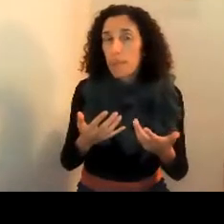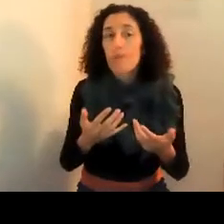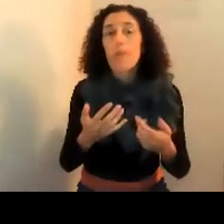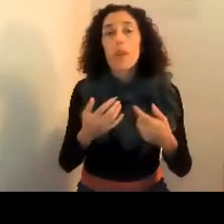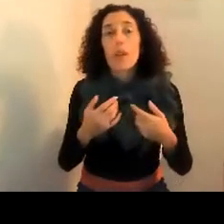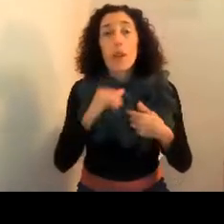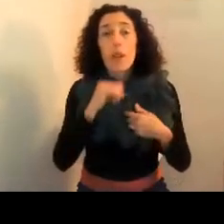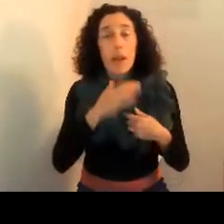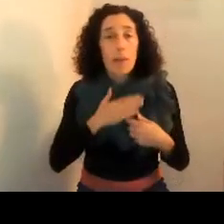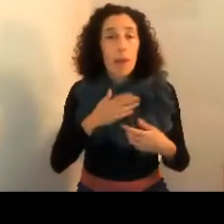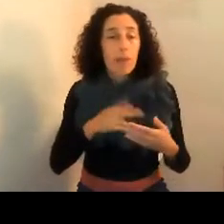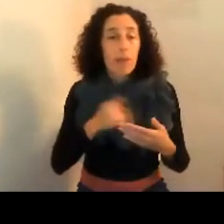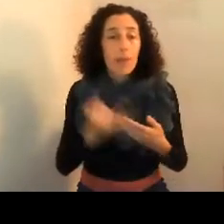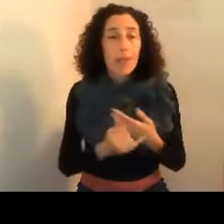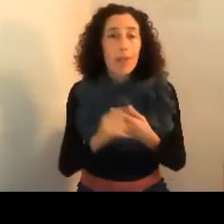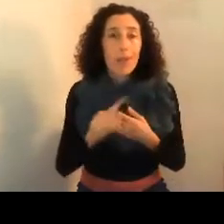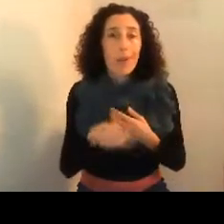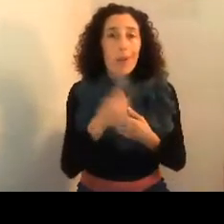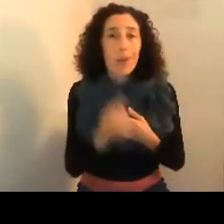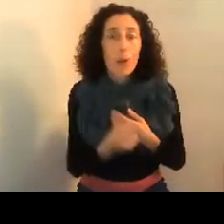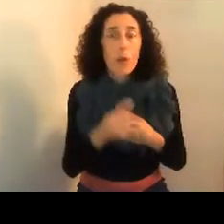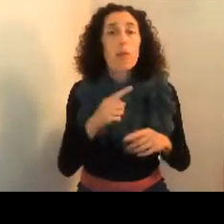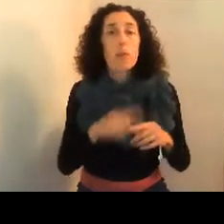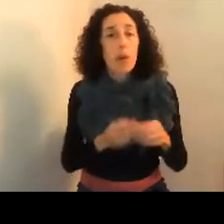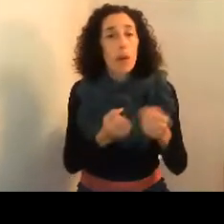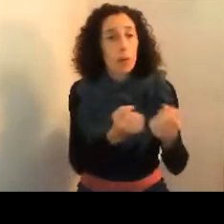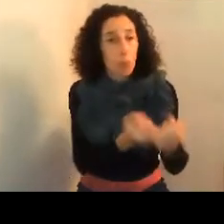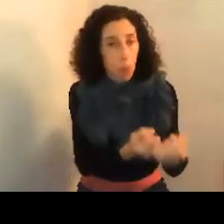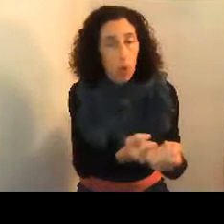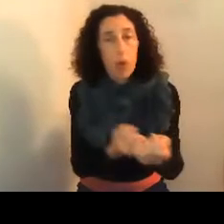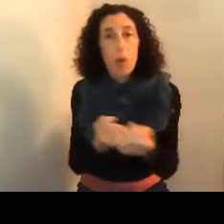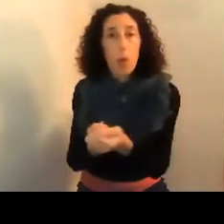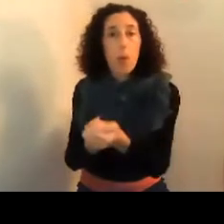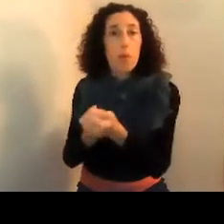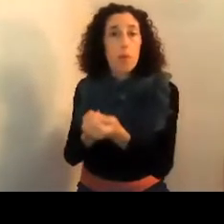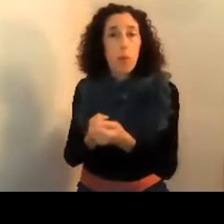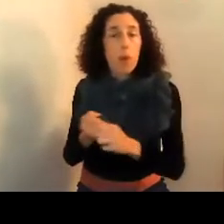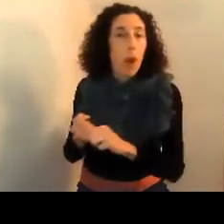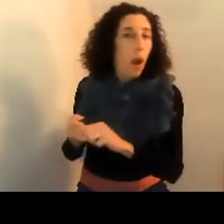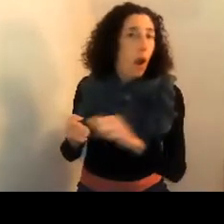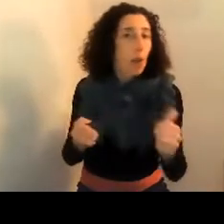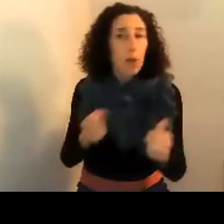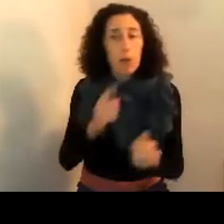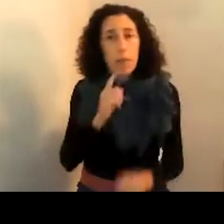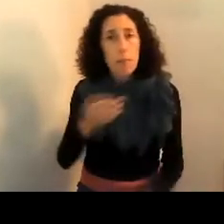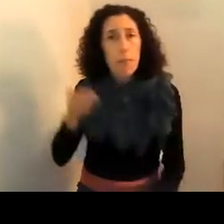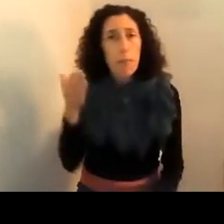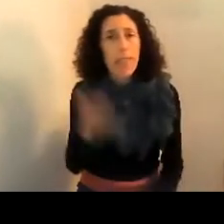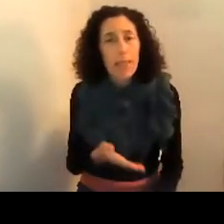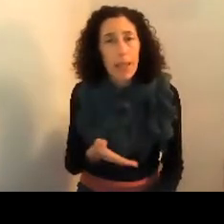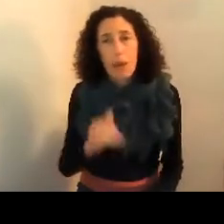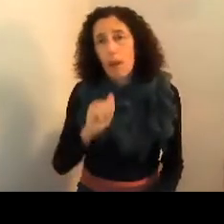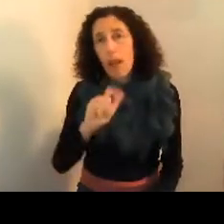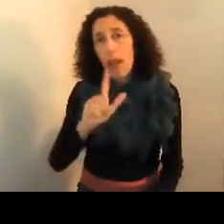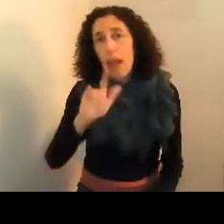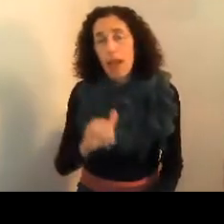other communities. It's very easy to say you're an ally or to, you know, promote allyship with